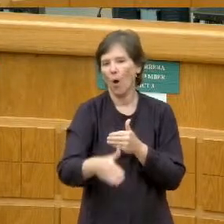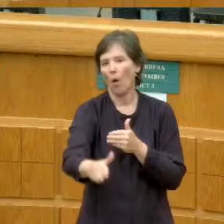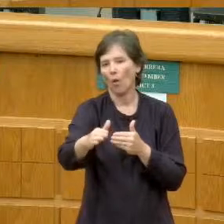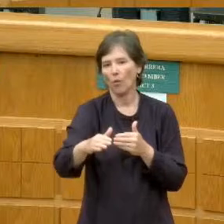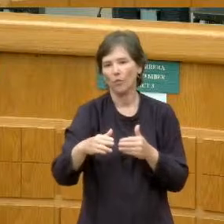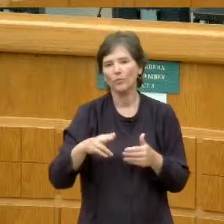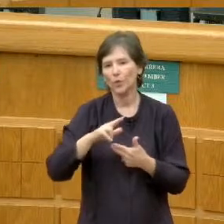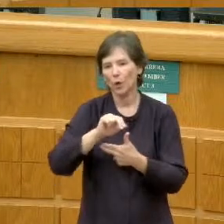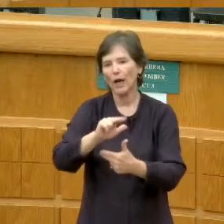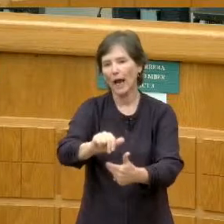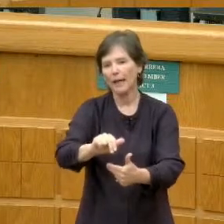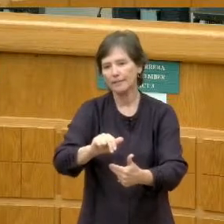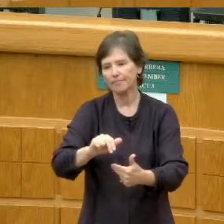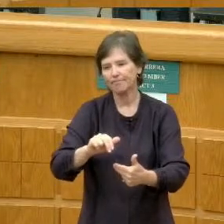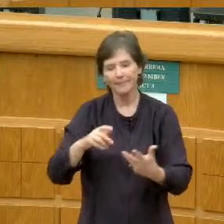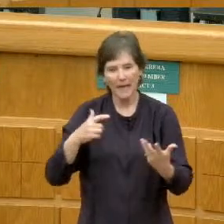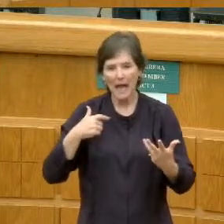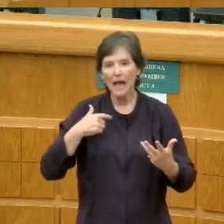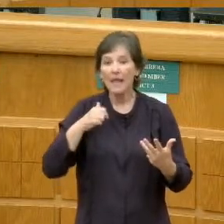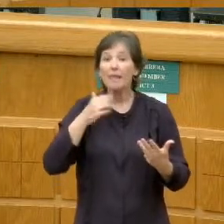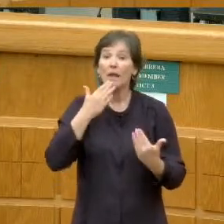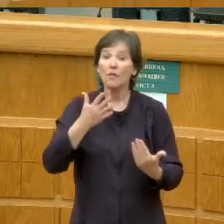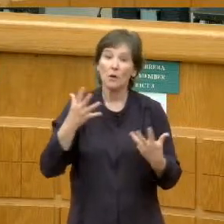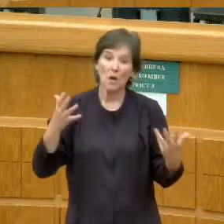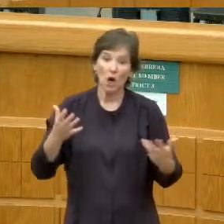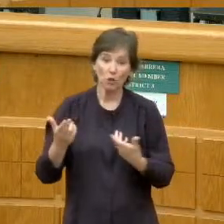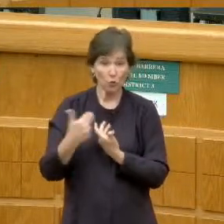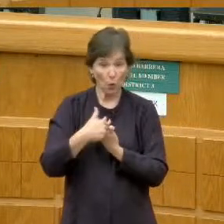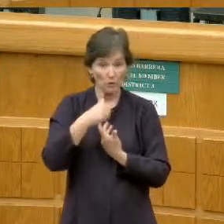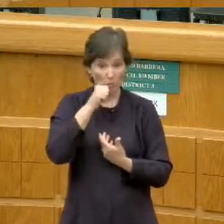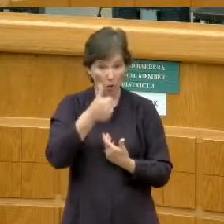better news on the other side.